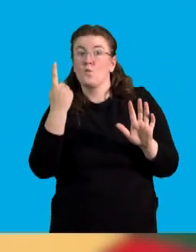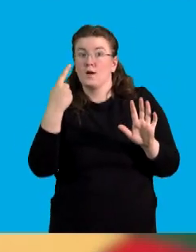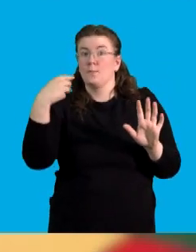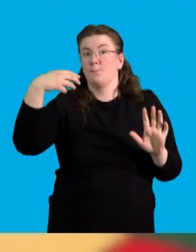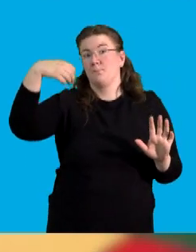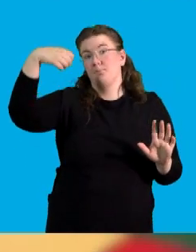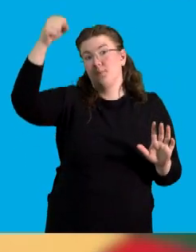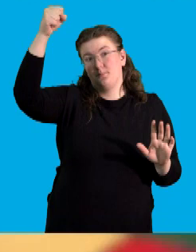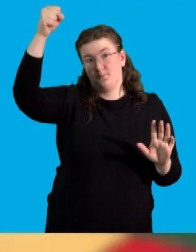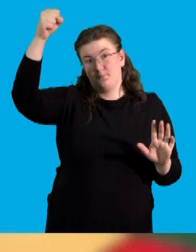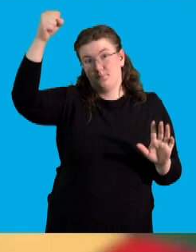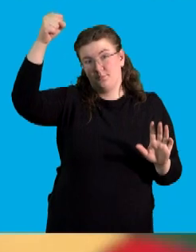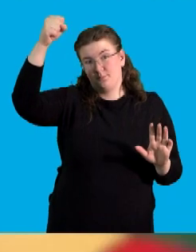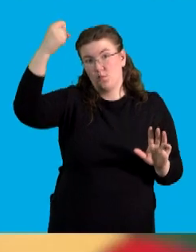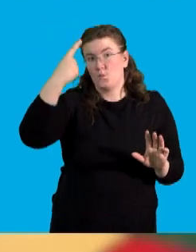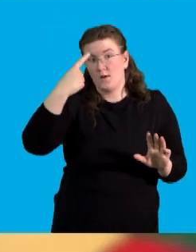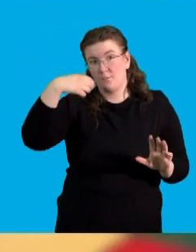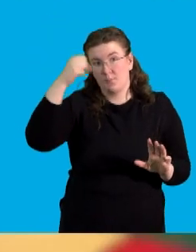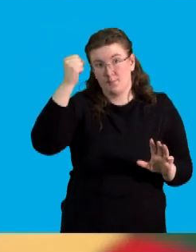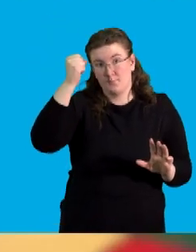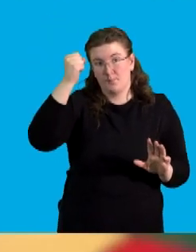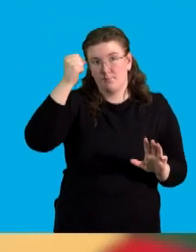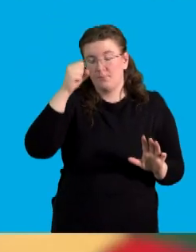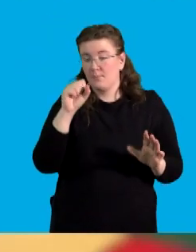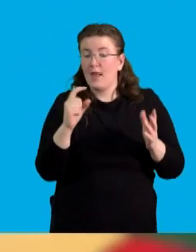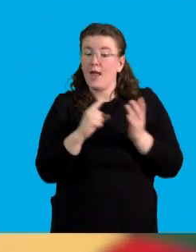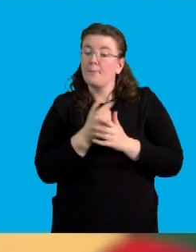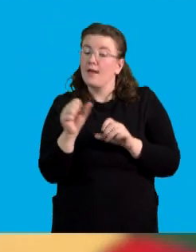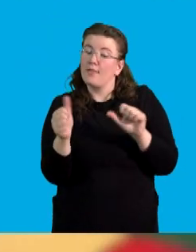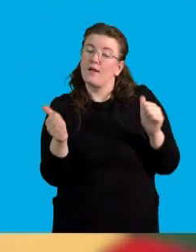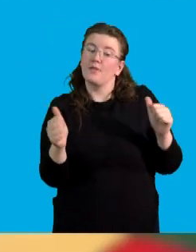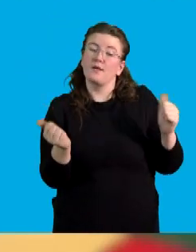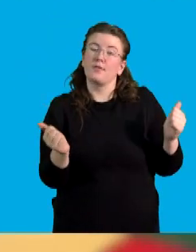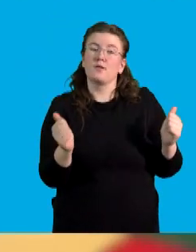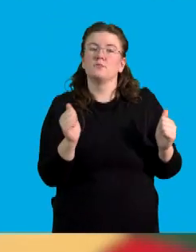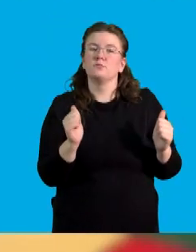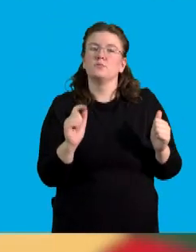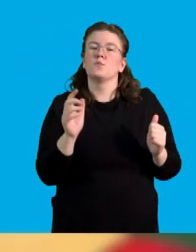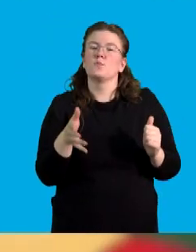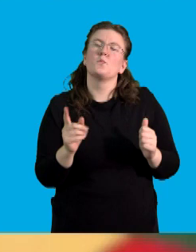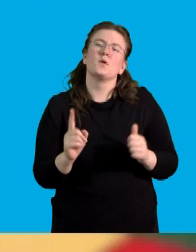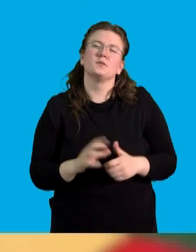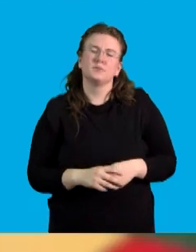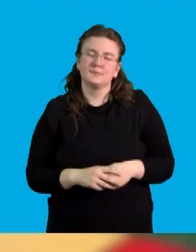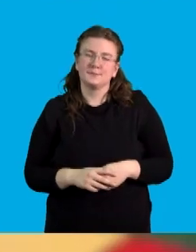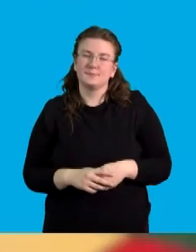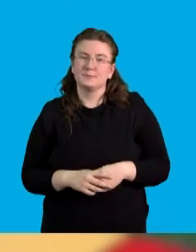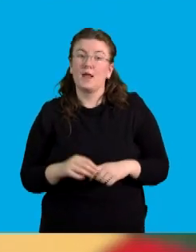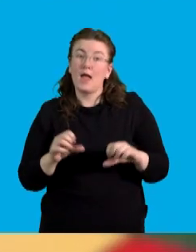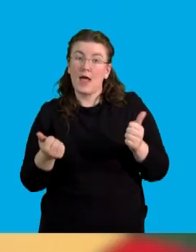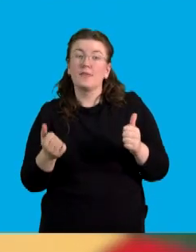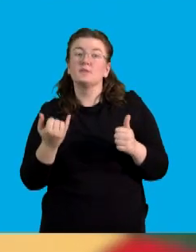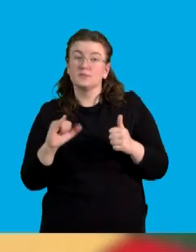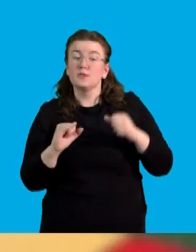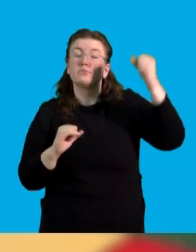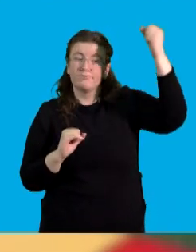if one of them goes out or one of them is removed, what's going to happen to the other lights that we have in the very same house? So all the other